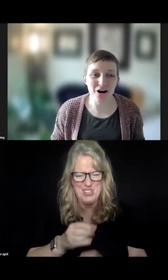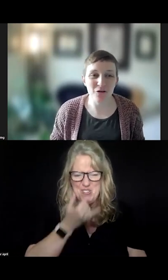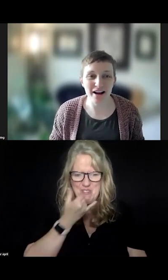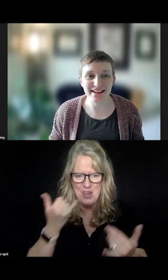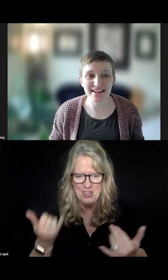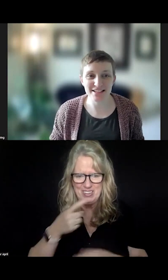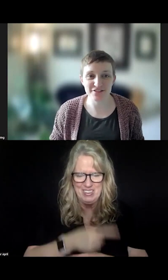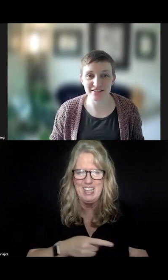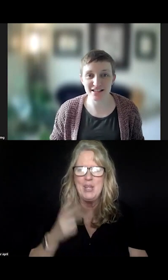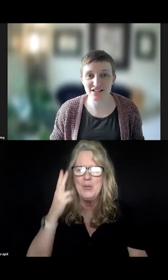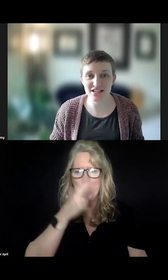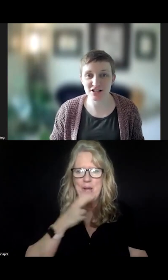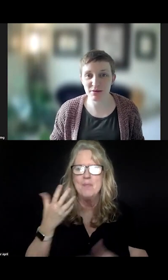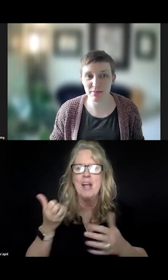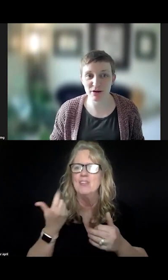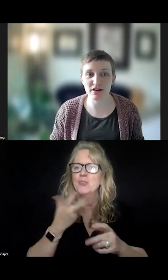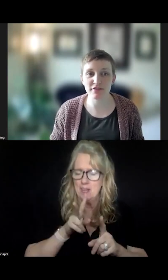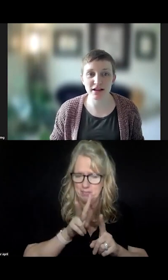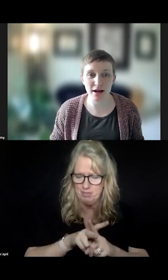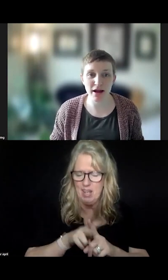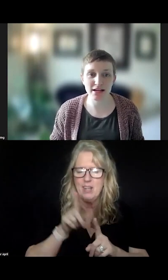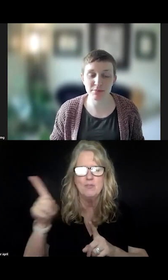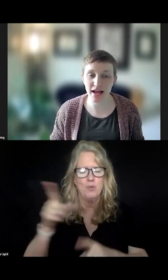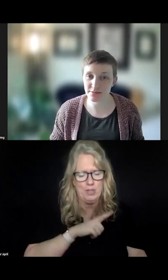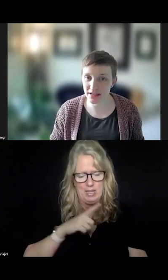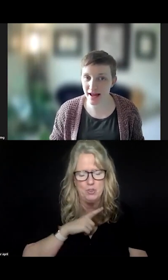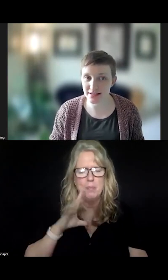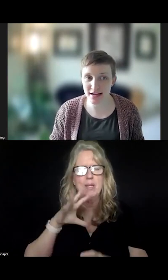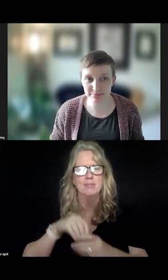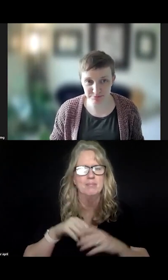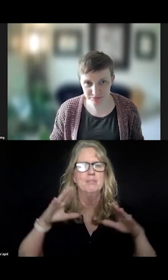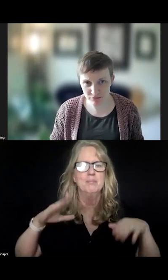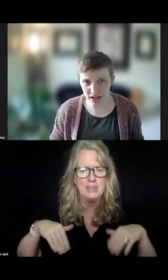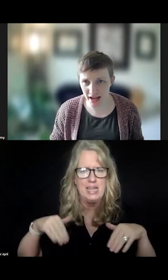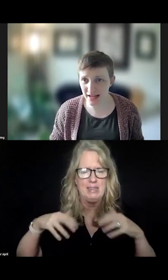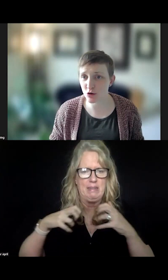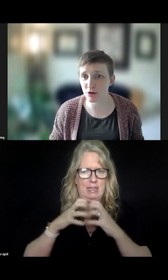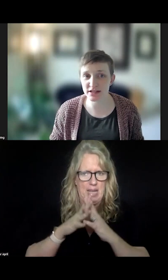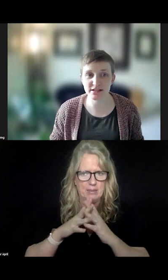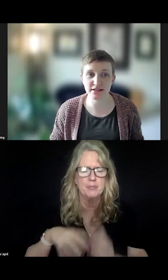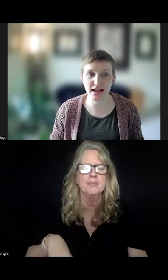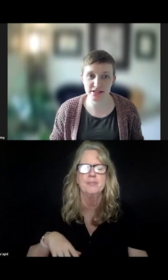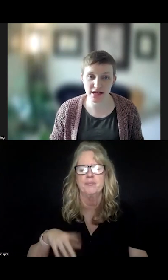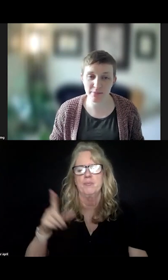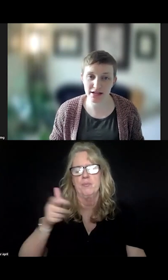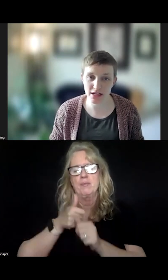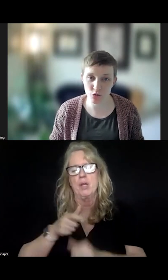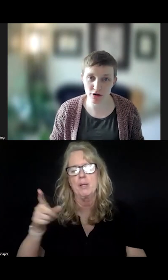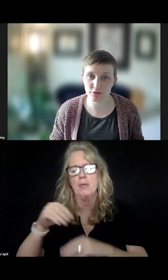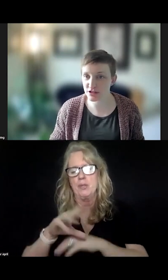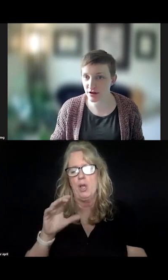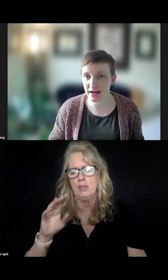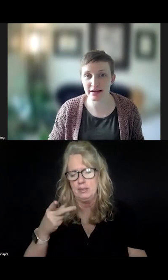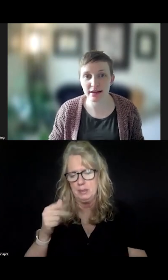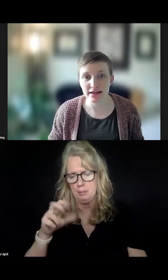So Hawaii has filed legislation to be a member of the compact, but it hasn't been enacted yet. And according to